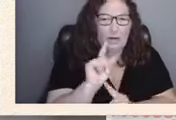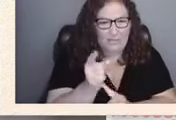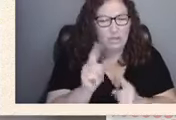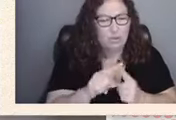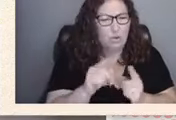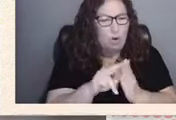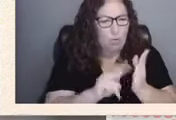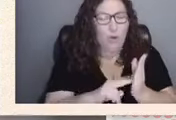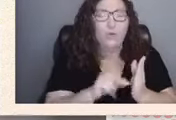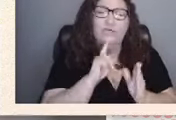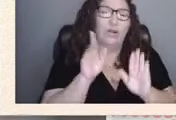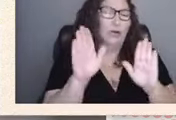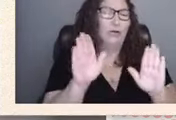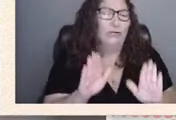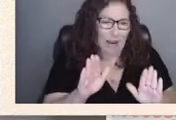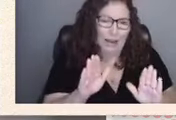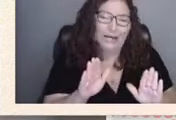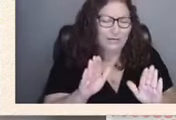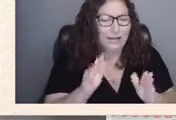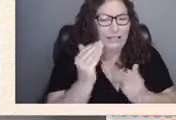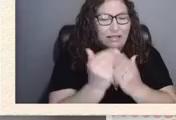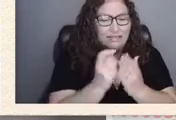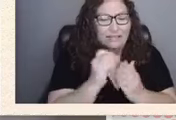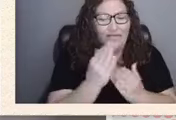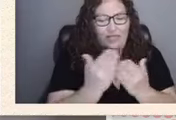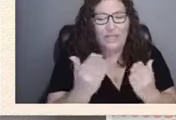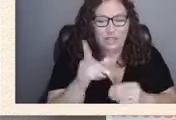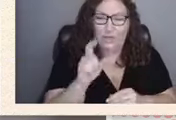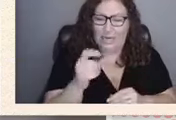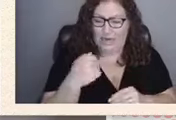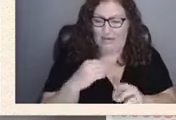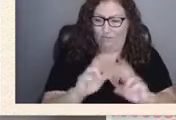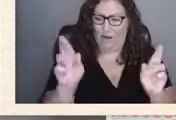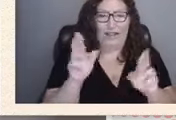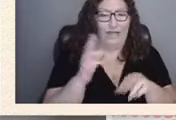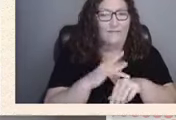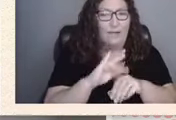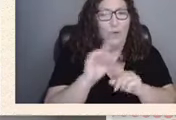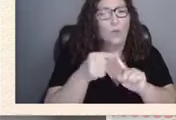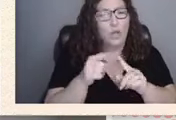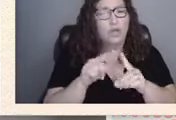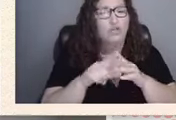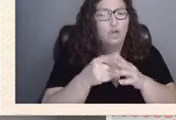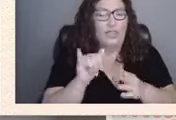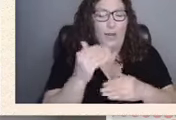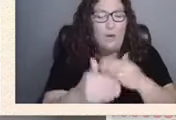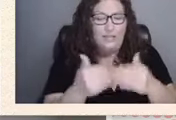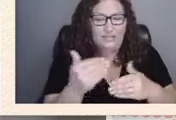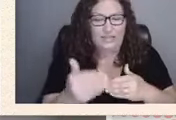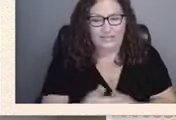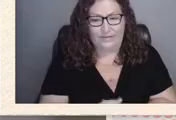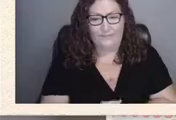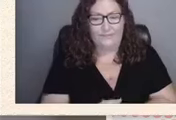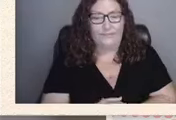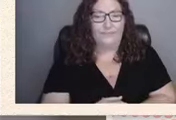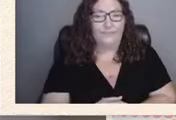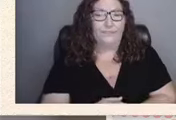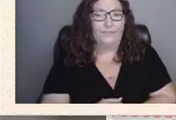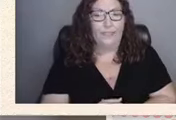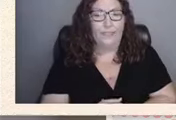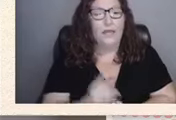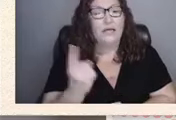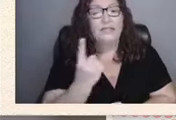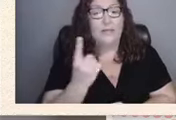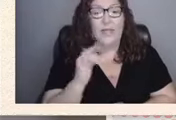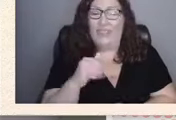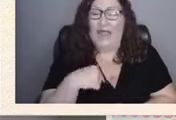it's great, kind of a laundry list of things you need to have readily available when you start the process. And something I didn't mention